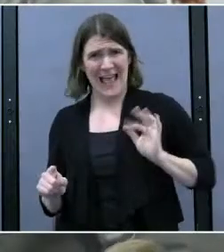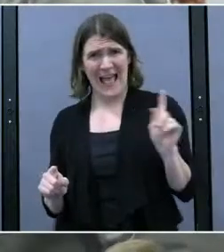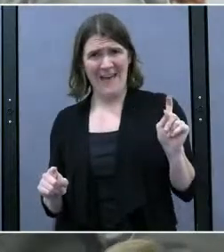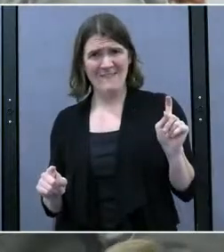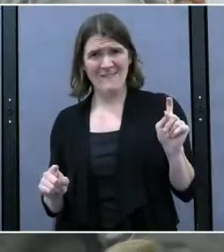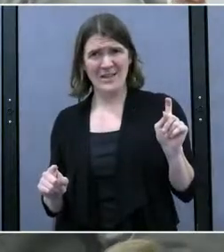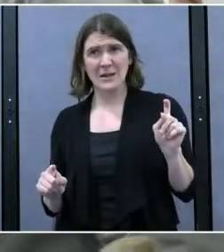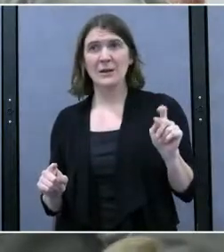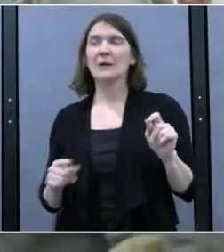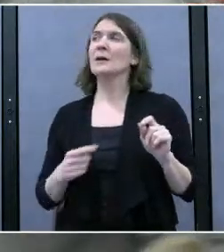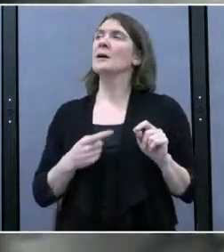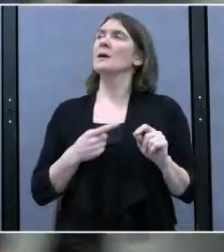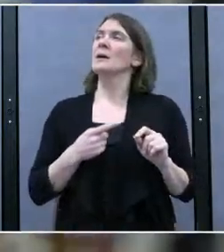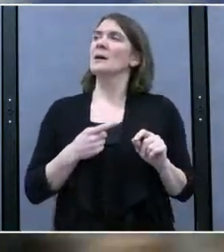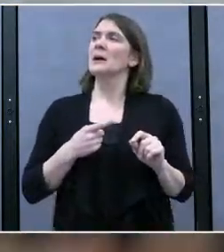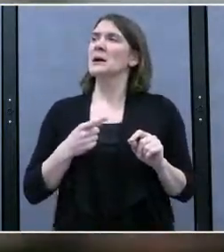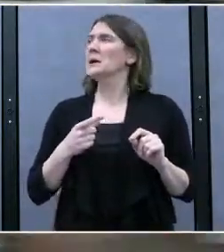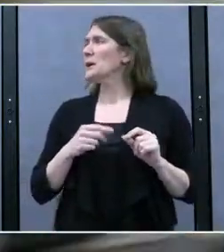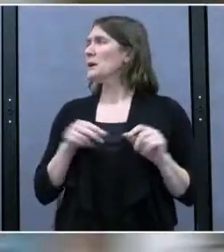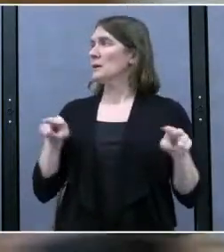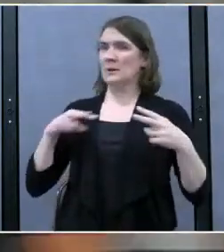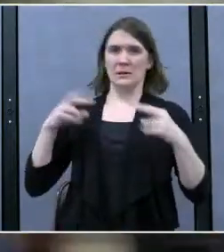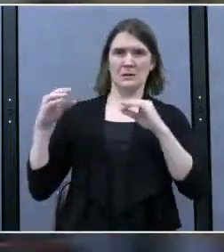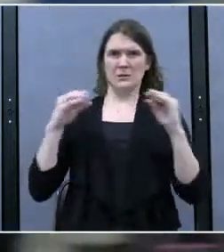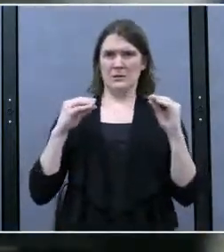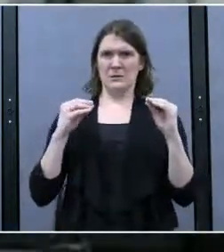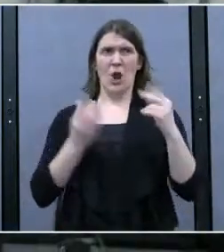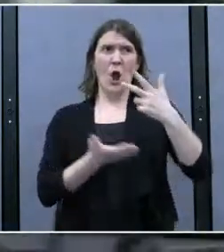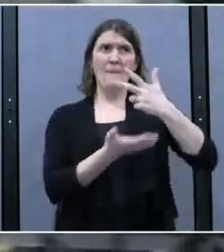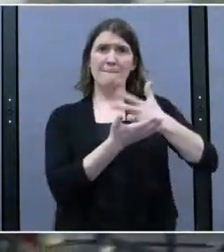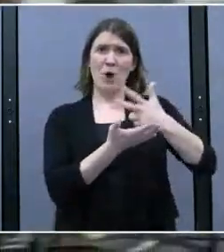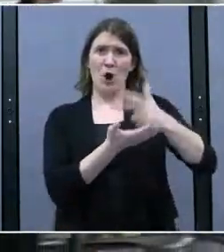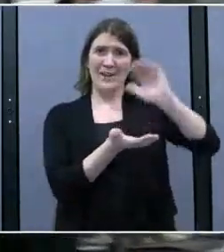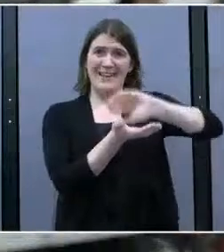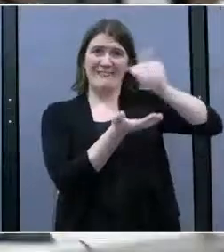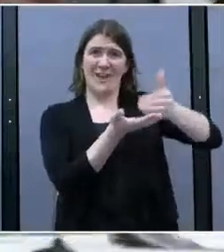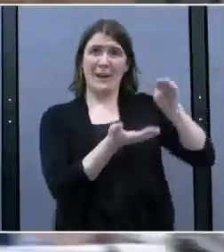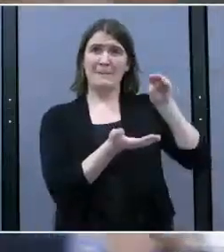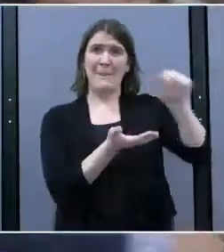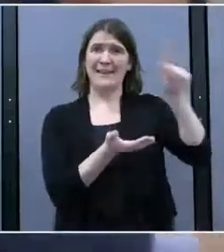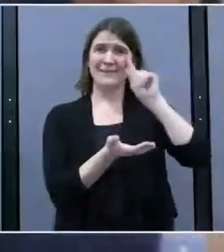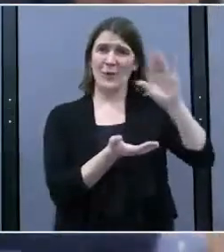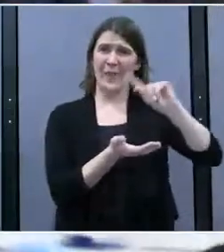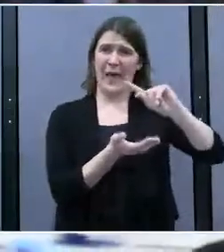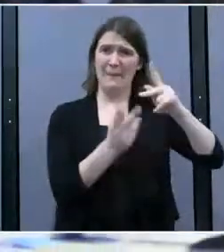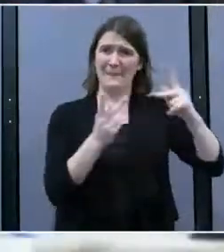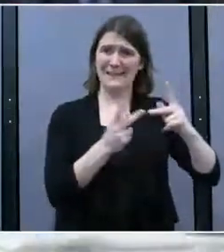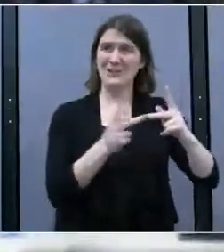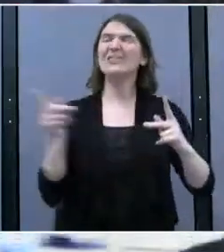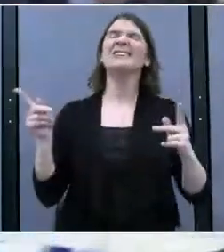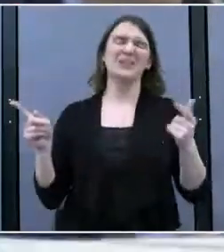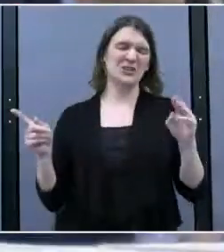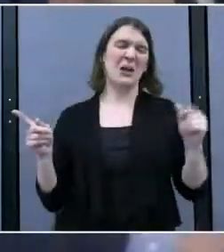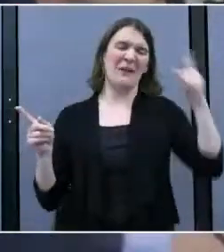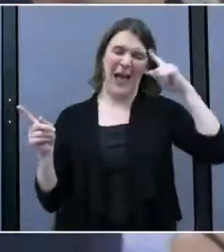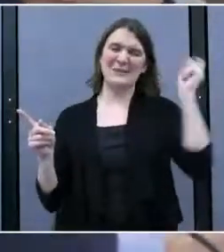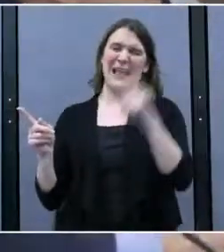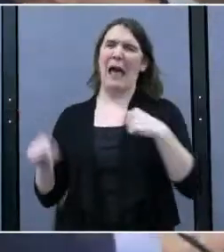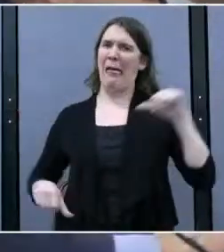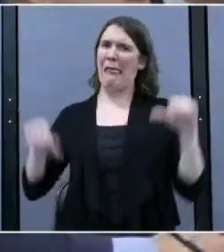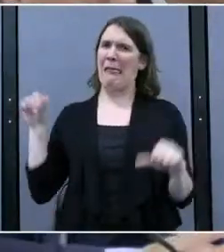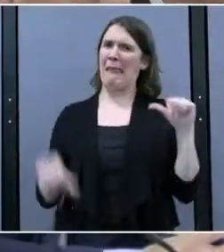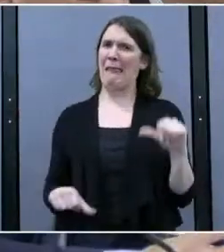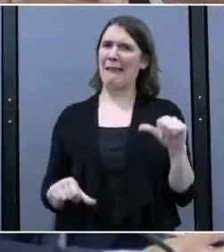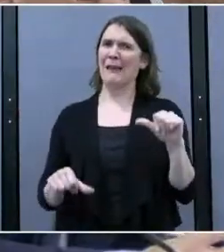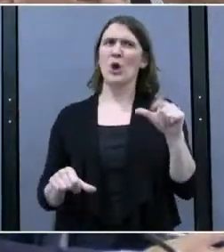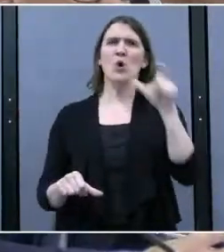It's kind of out of the parking fund. Doesn't the parking fund fund the parking staff? Yeah, I think it does. Yeah. That was part of why I was asking. Yeah. I wasn't Yeah. sure about that.